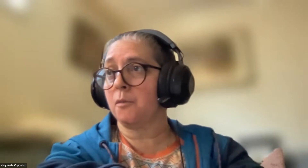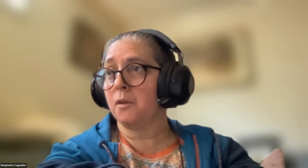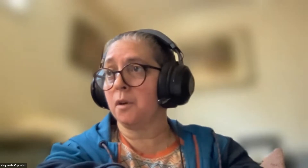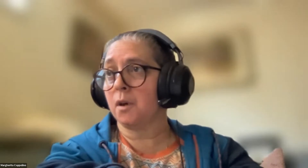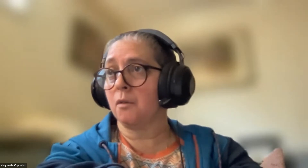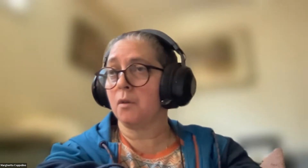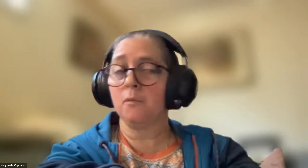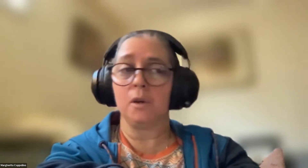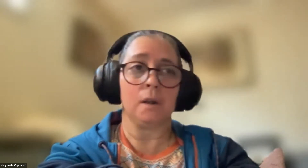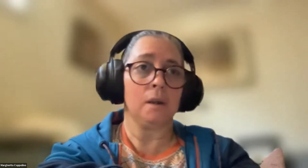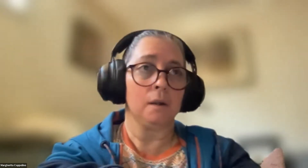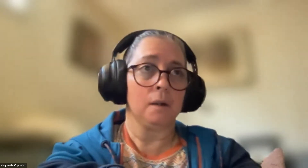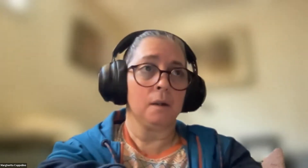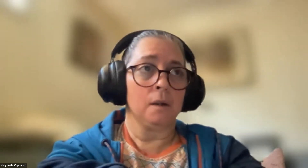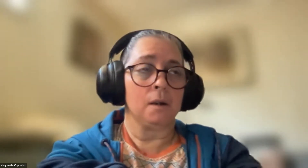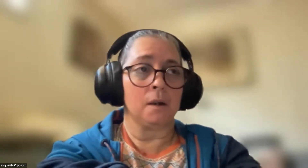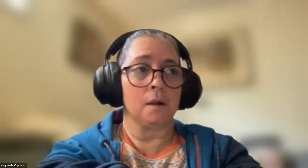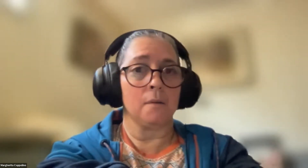the LGBTIQA community,